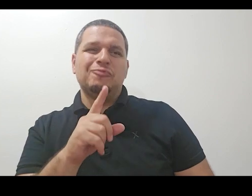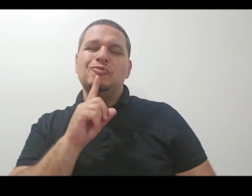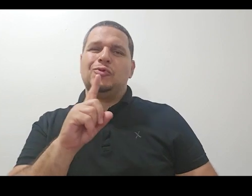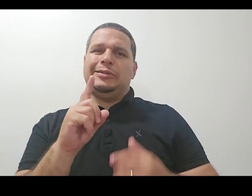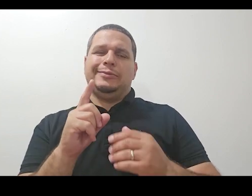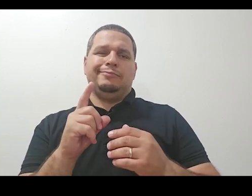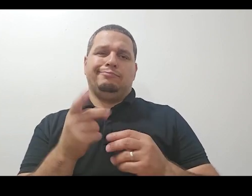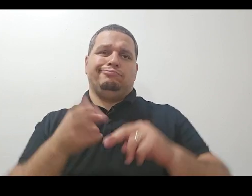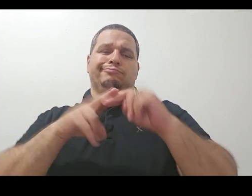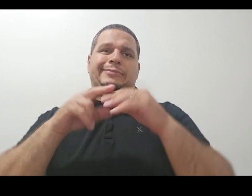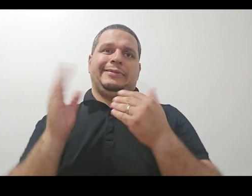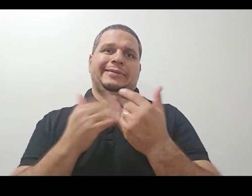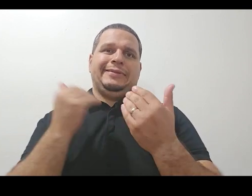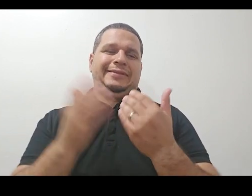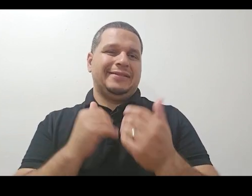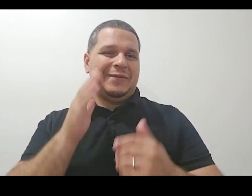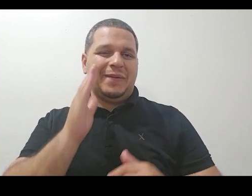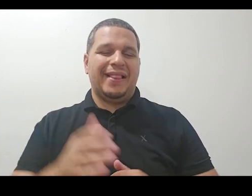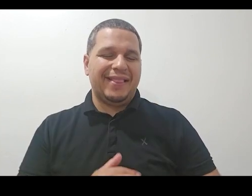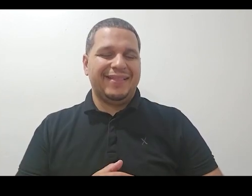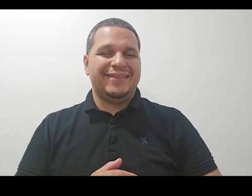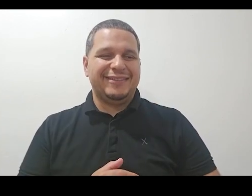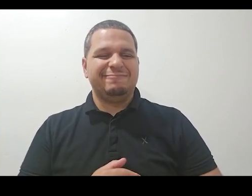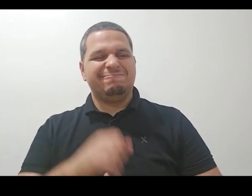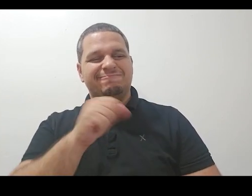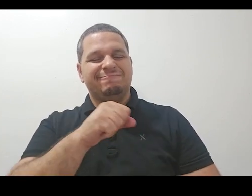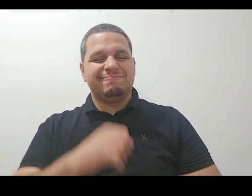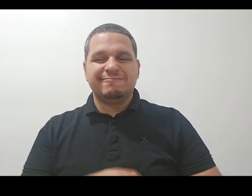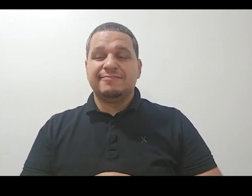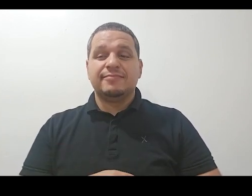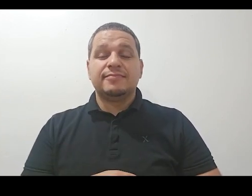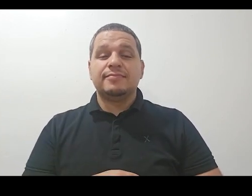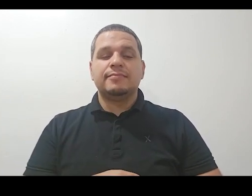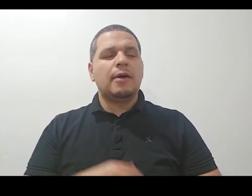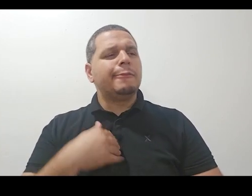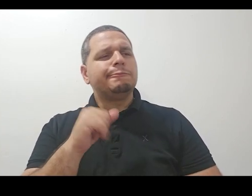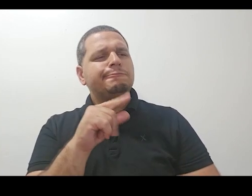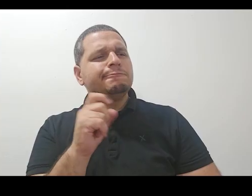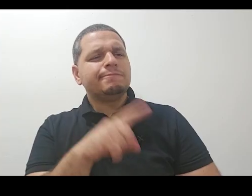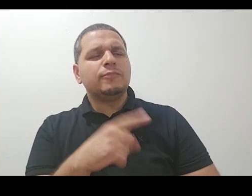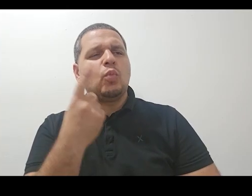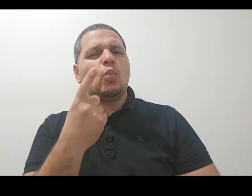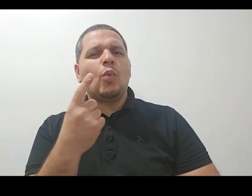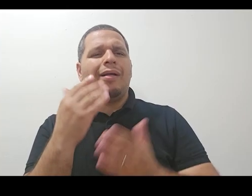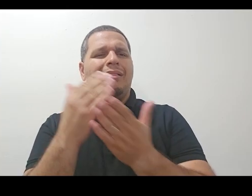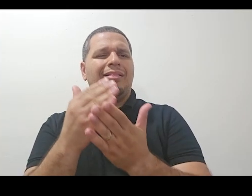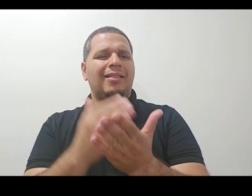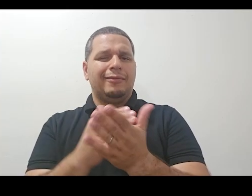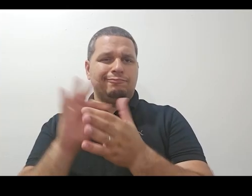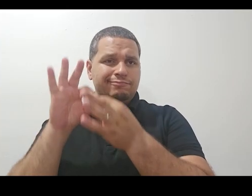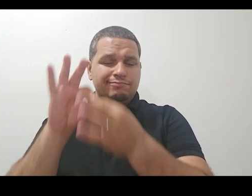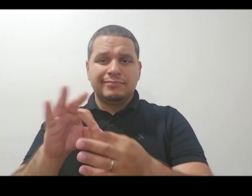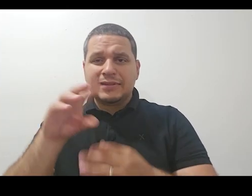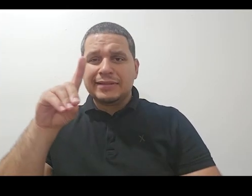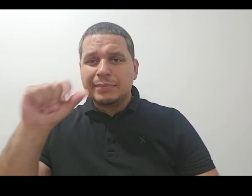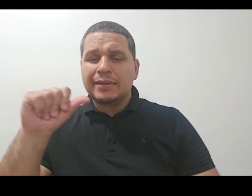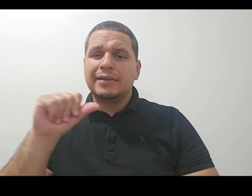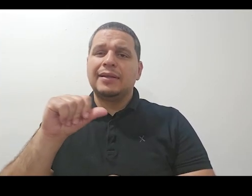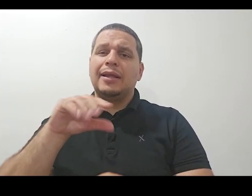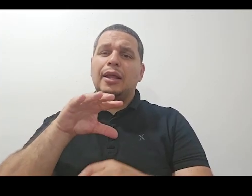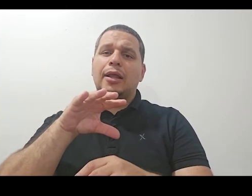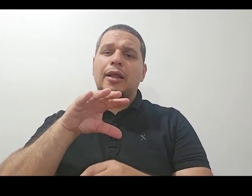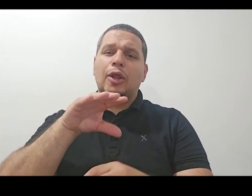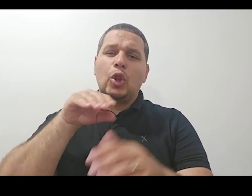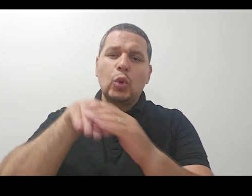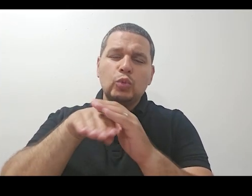super easy. Yeah. Yes. What's one lesson about disability, inclusion, and